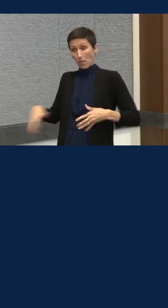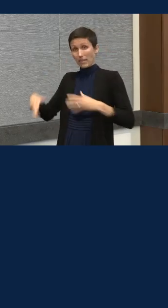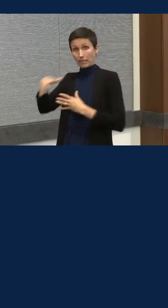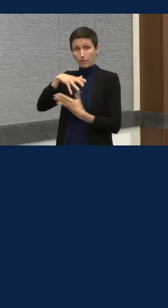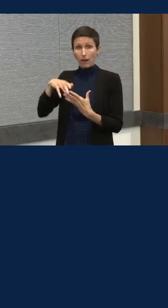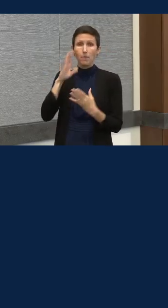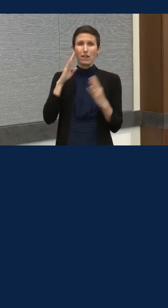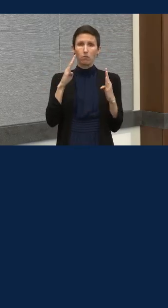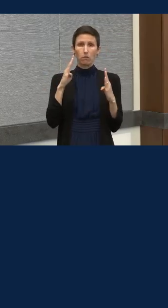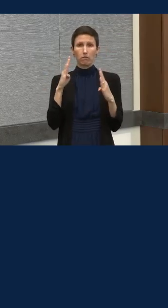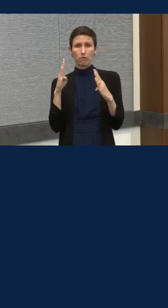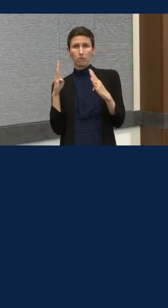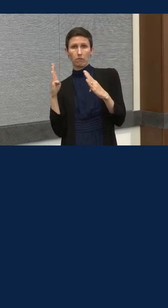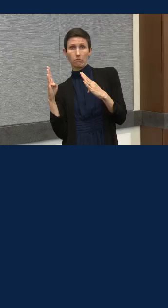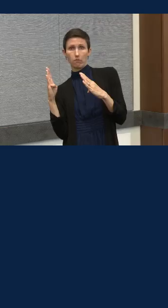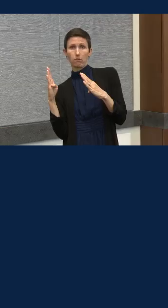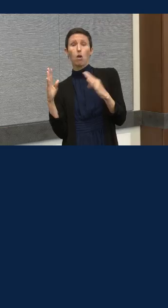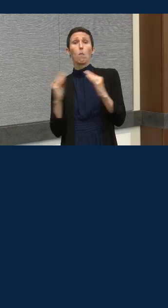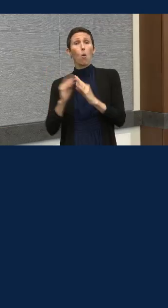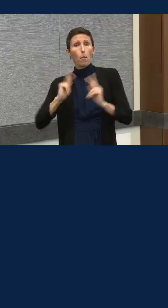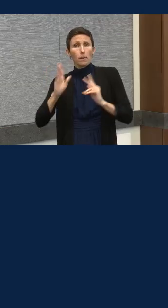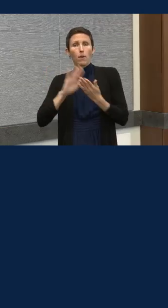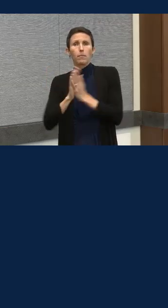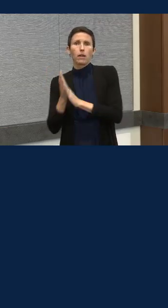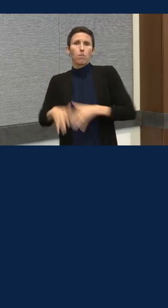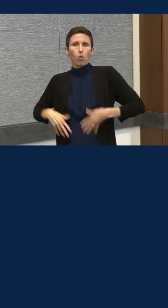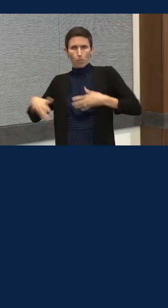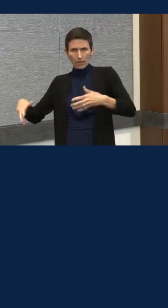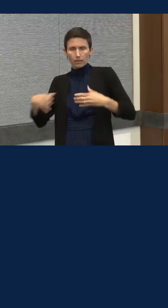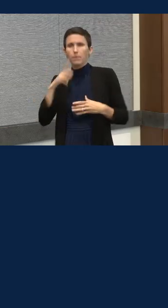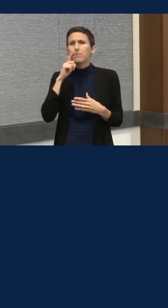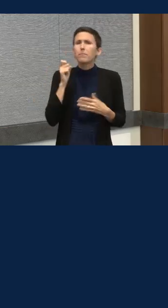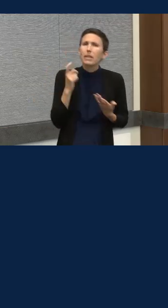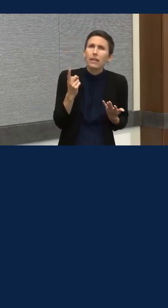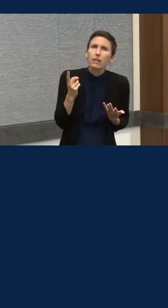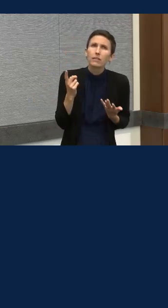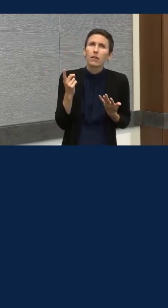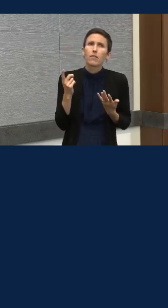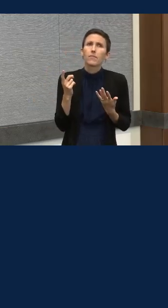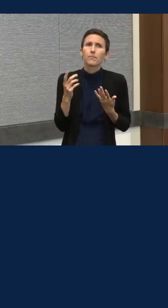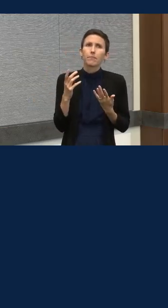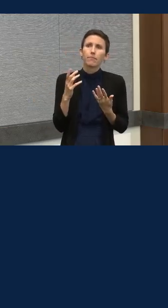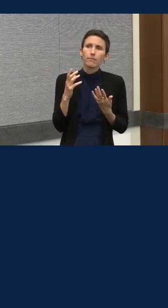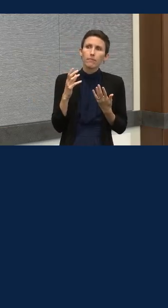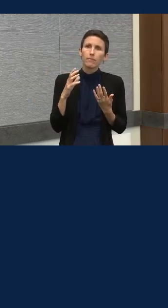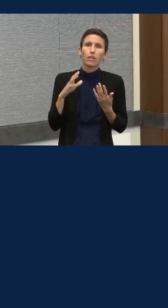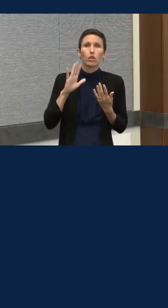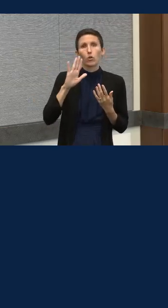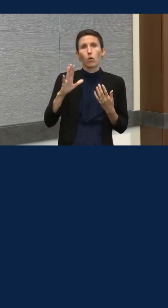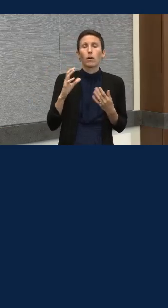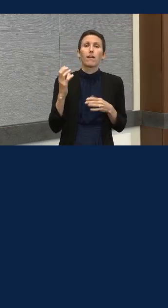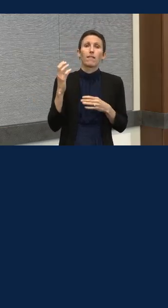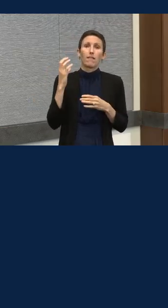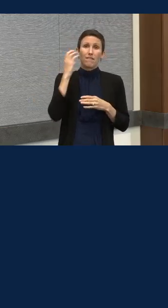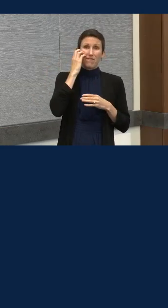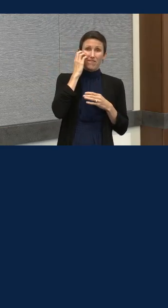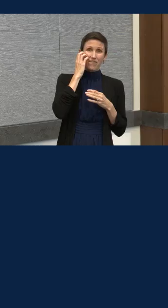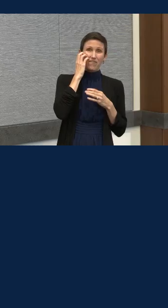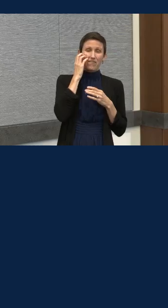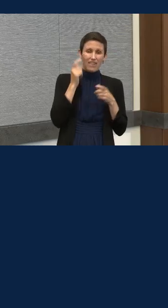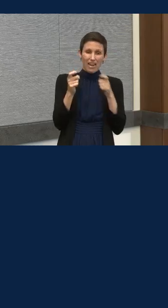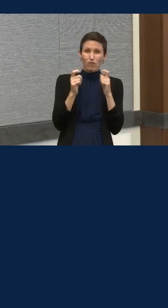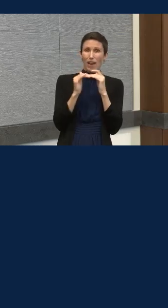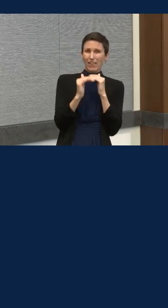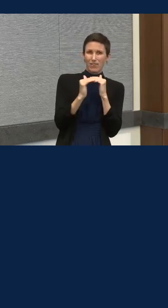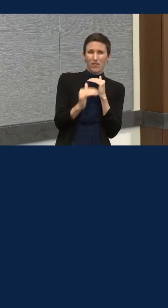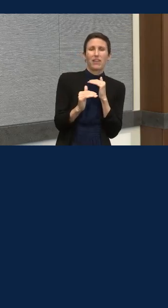right, and more people become obese. So because of the nature of the adipostat, in an environment in which